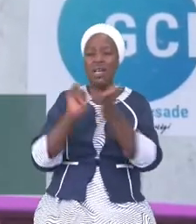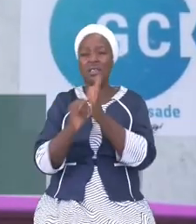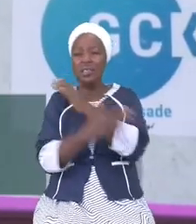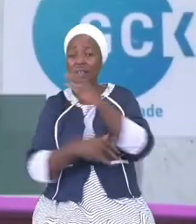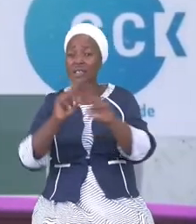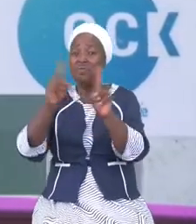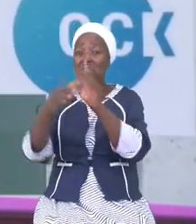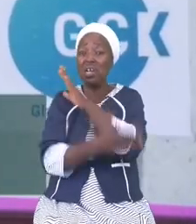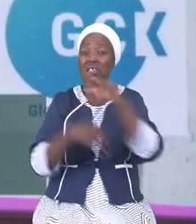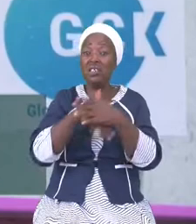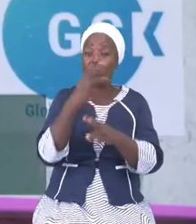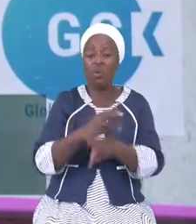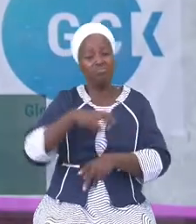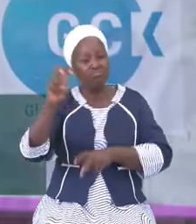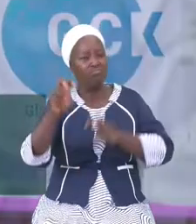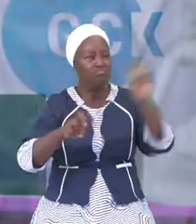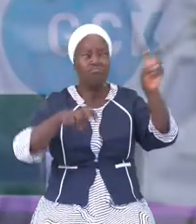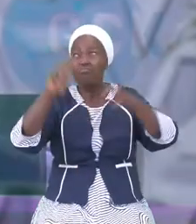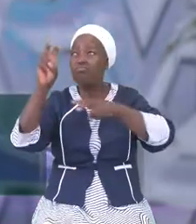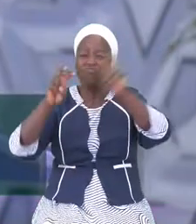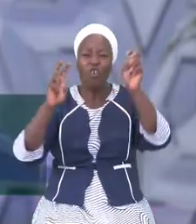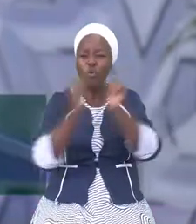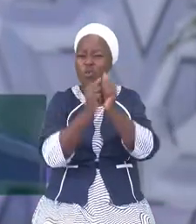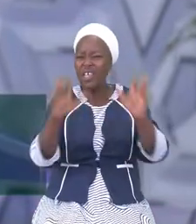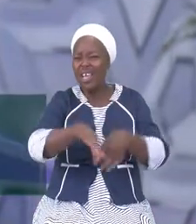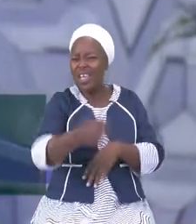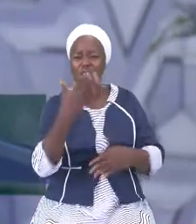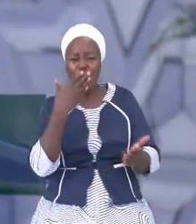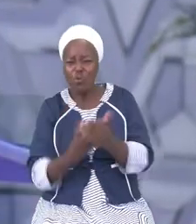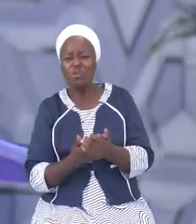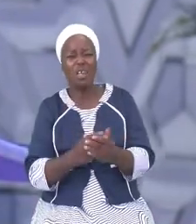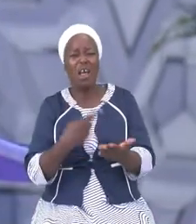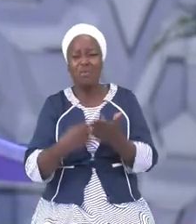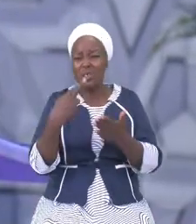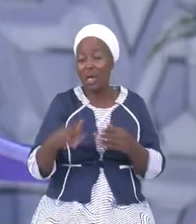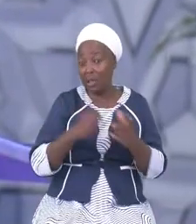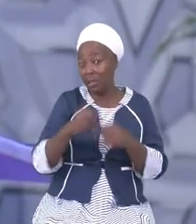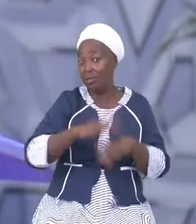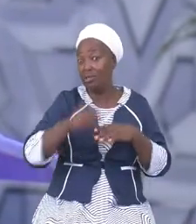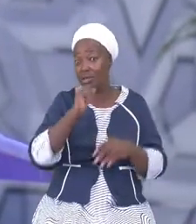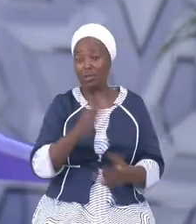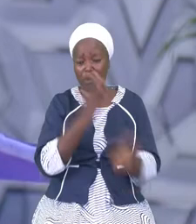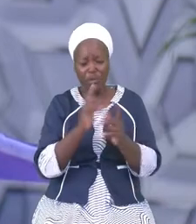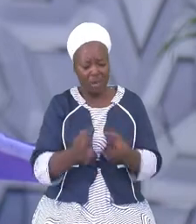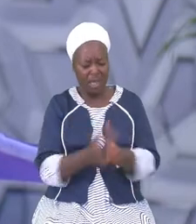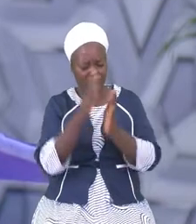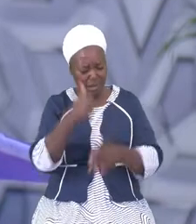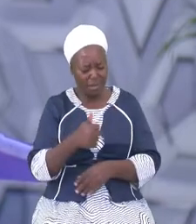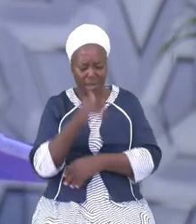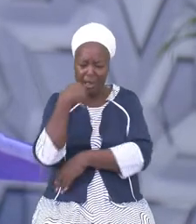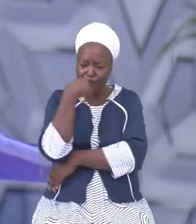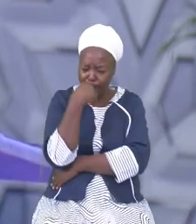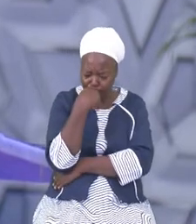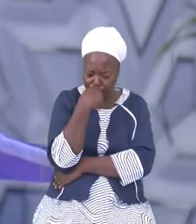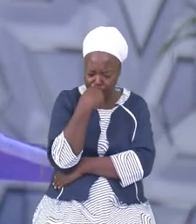just traveling, traveling, traveling without any good outcome. And he doesn't stop to ask himself for the